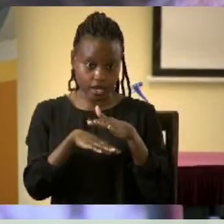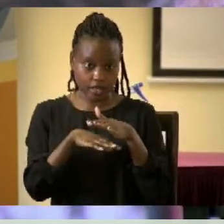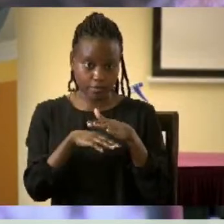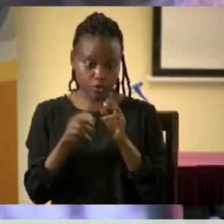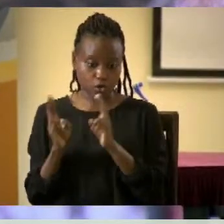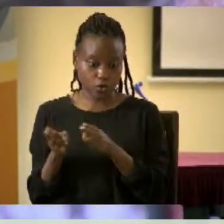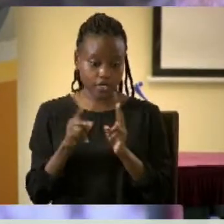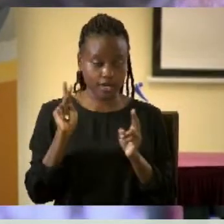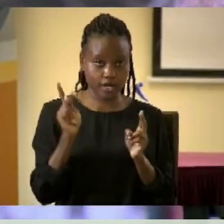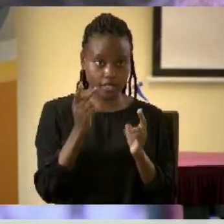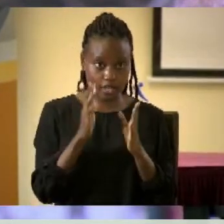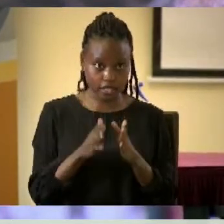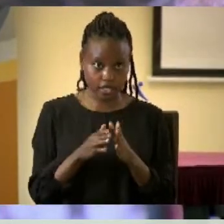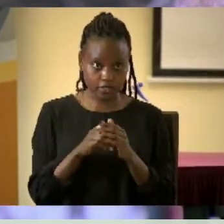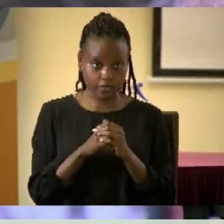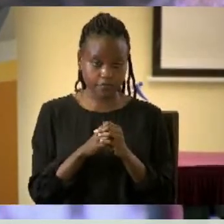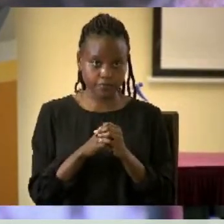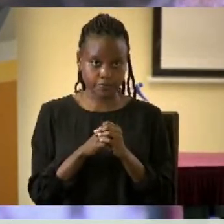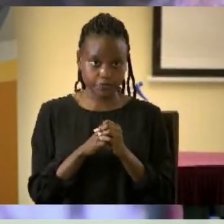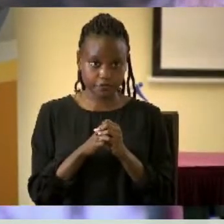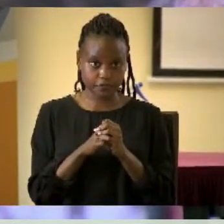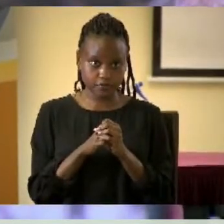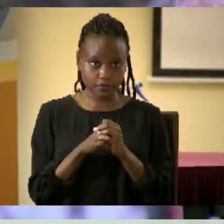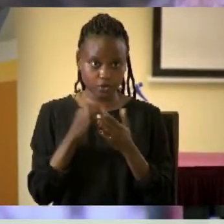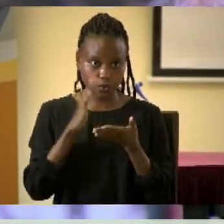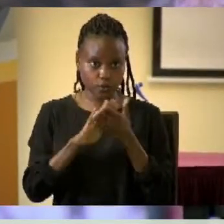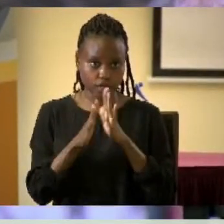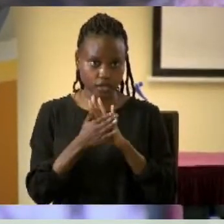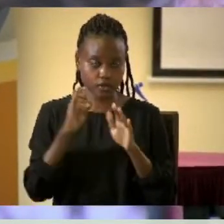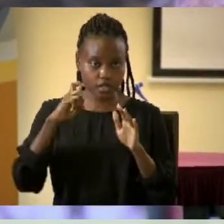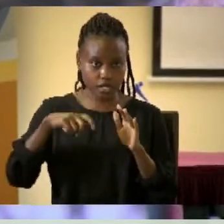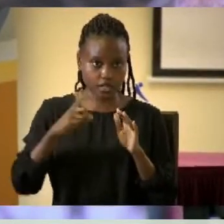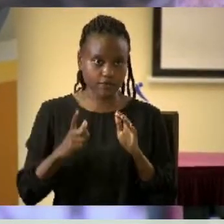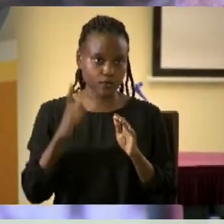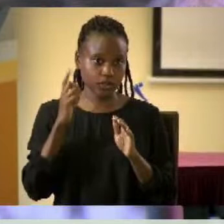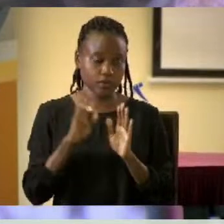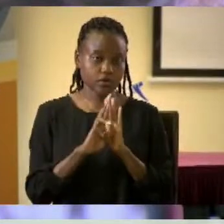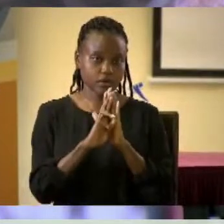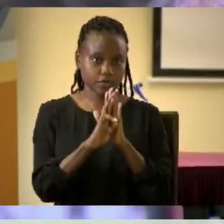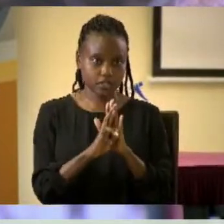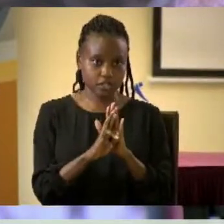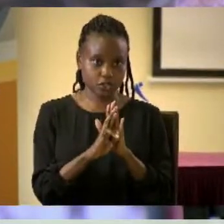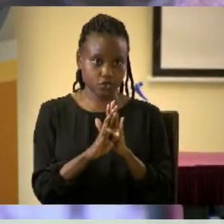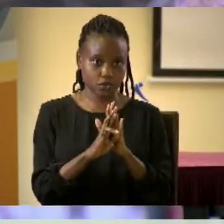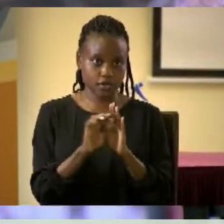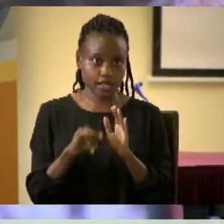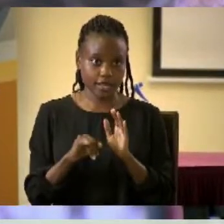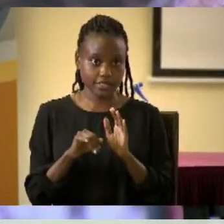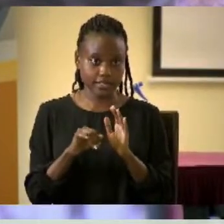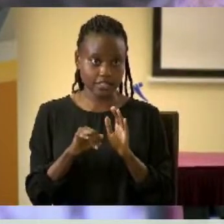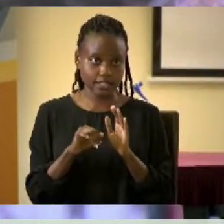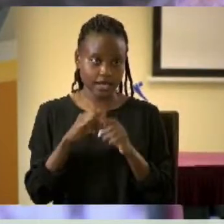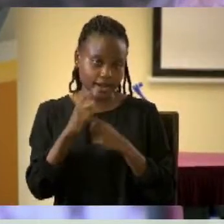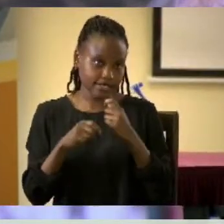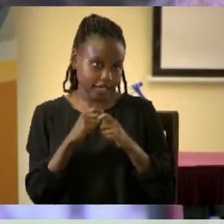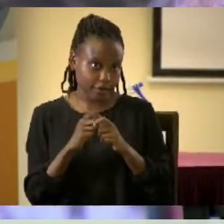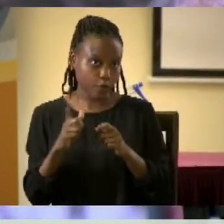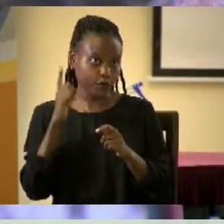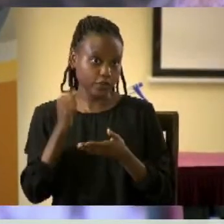cases without the need for legal representation. And that is a form of legal aid to